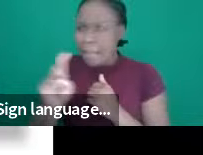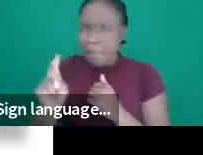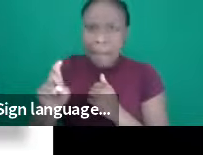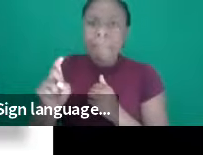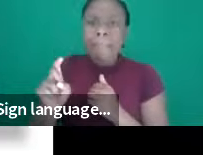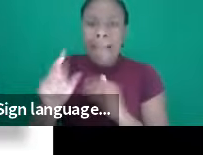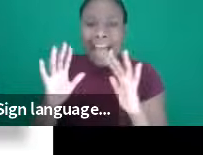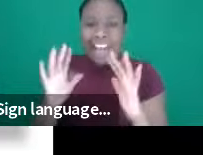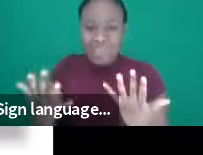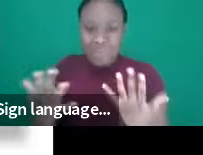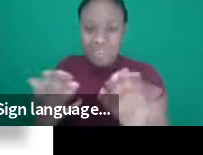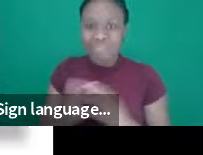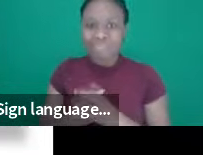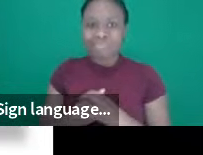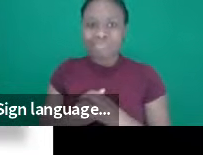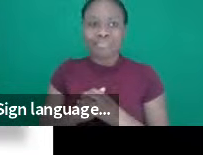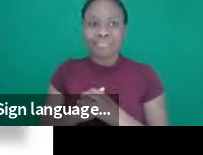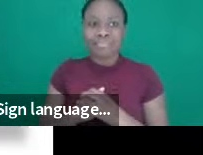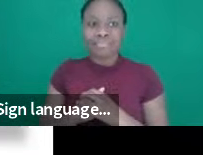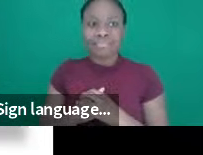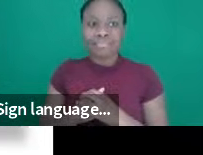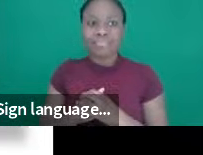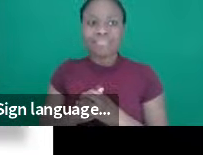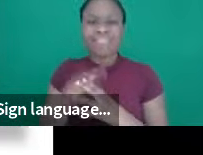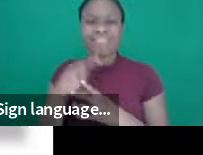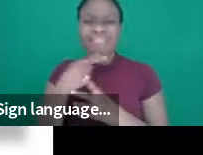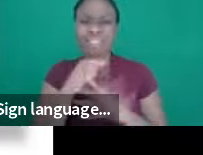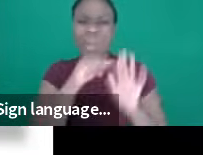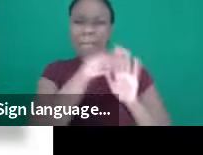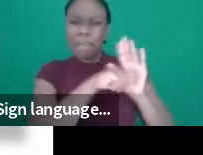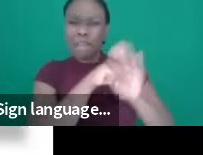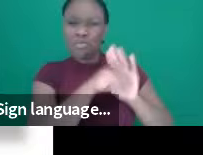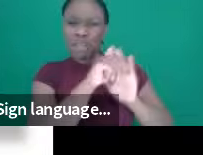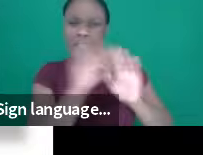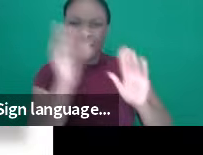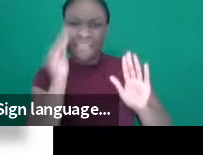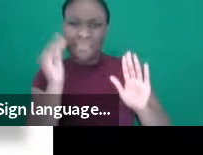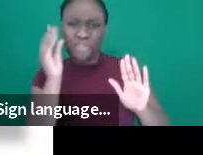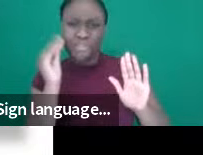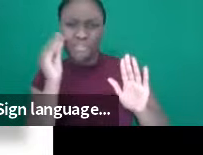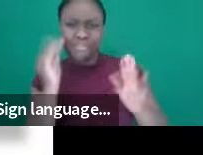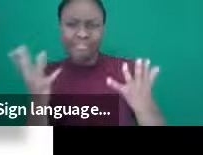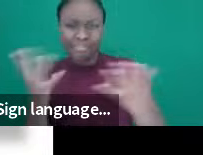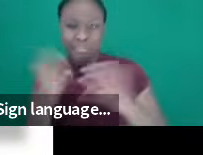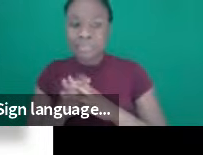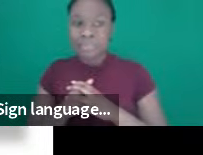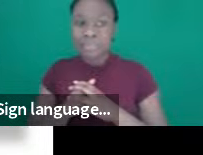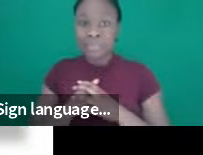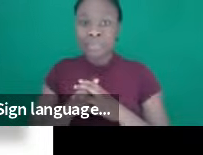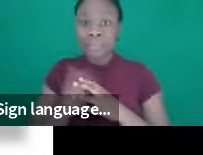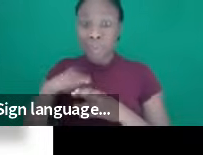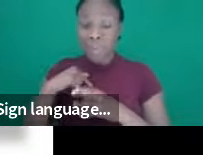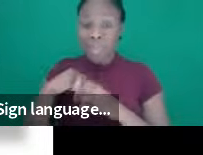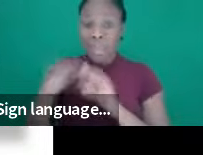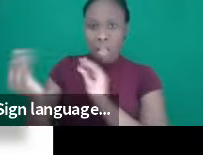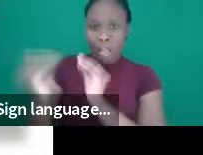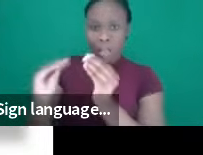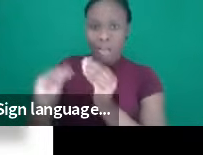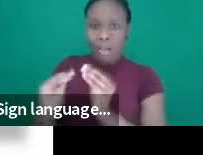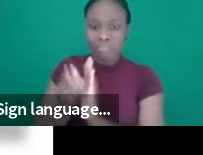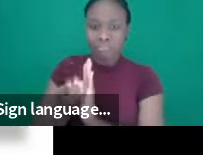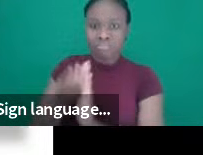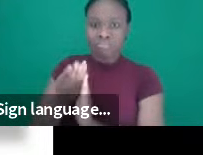Just some background information, ladies and gents. What informs our enhancements, as Kujo touched on, we want to be